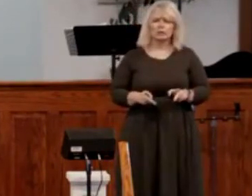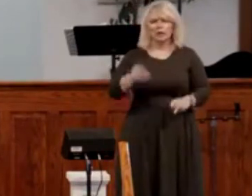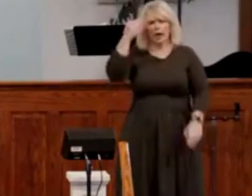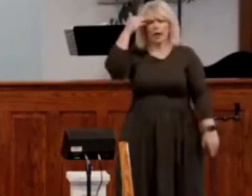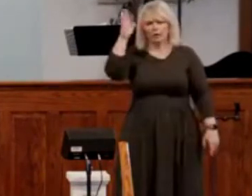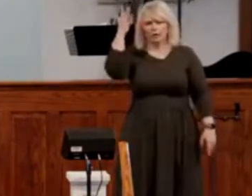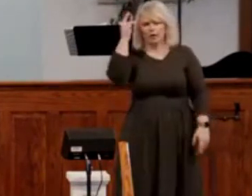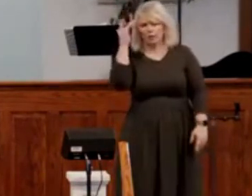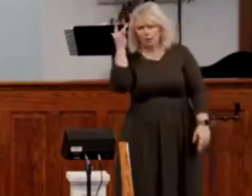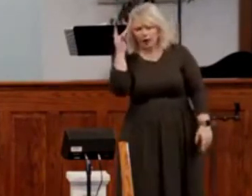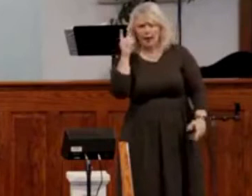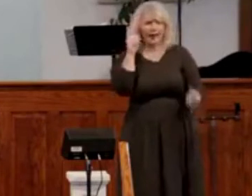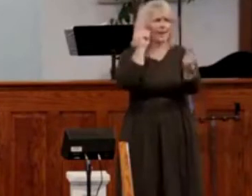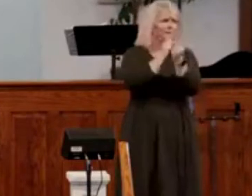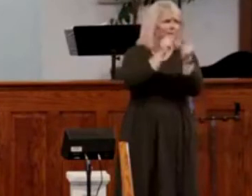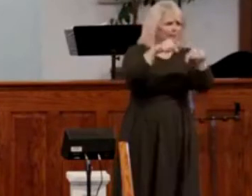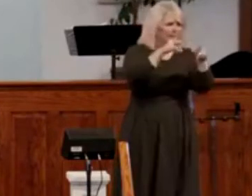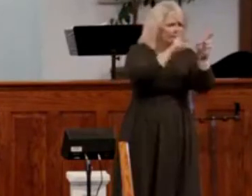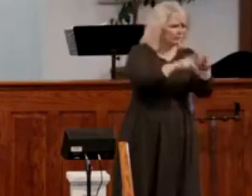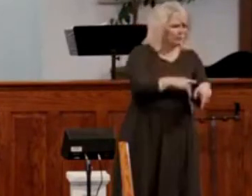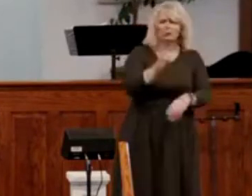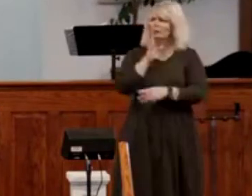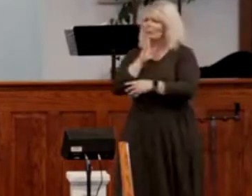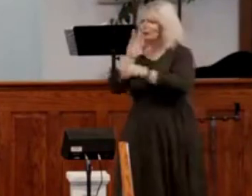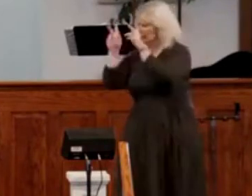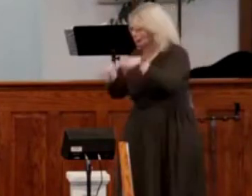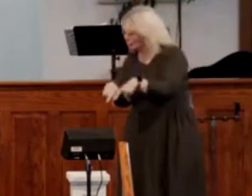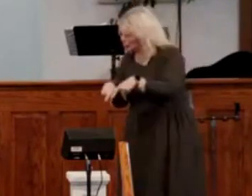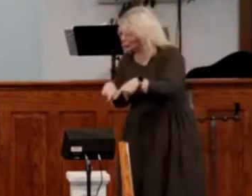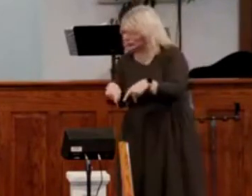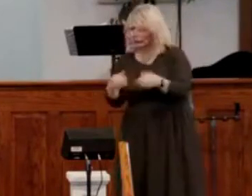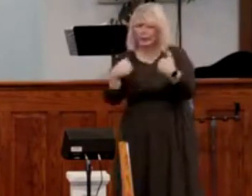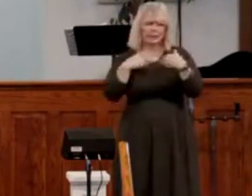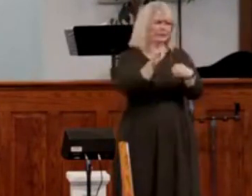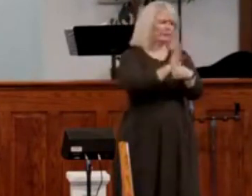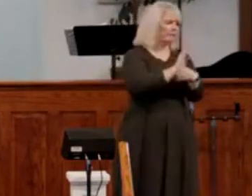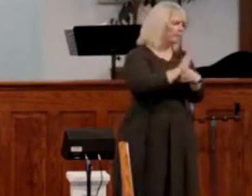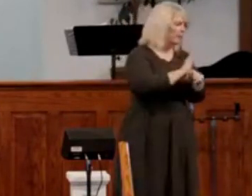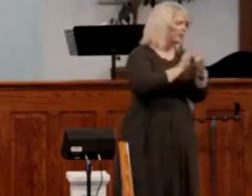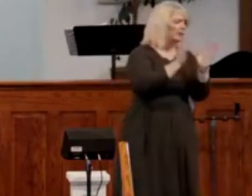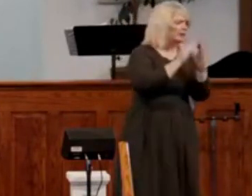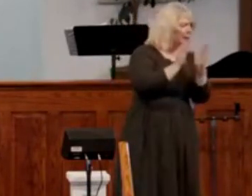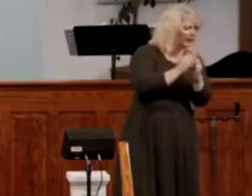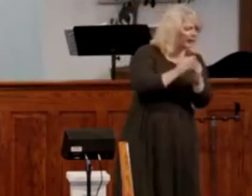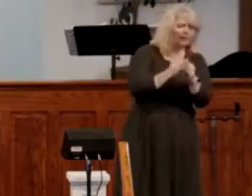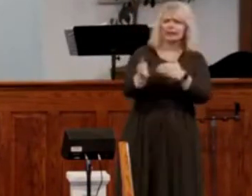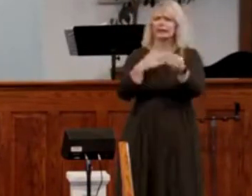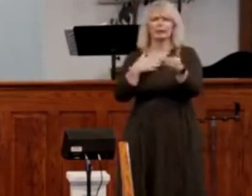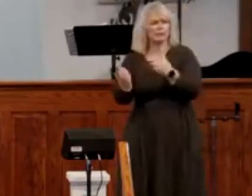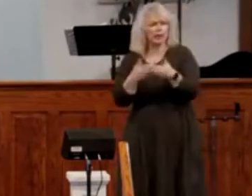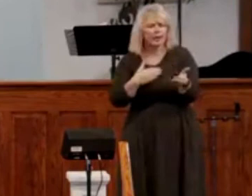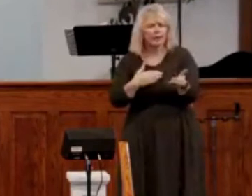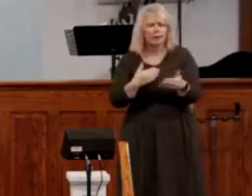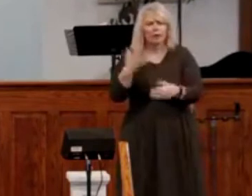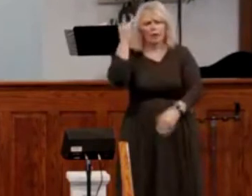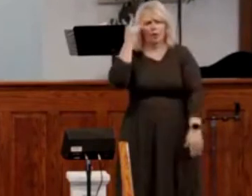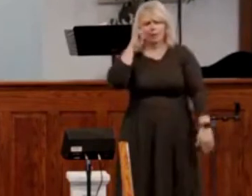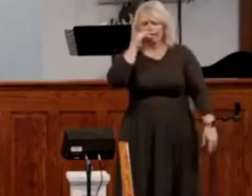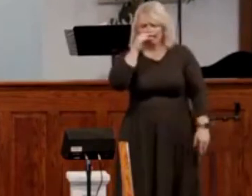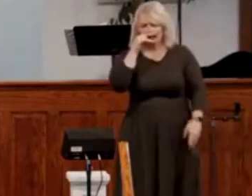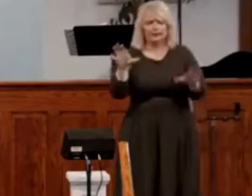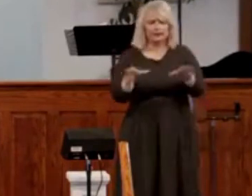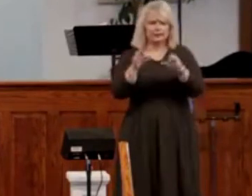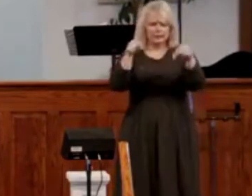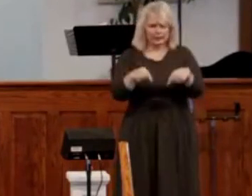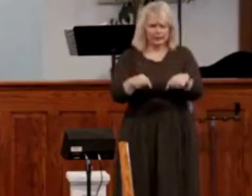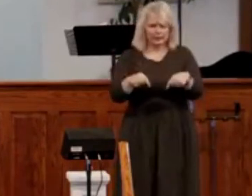know why I met this person or talked to this person or had this business deal or this meeting or whatever, or why my kids did this. No,